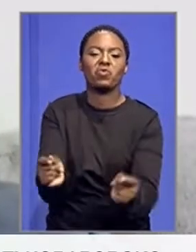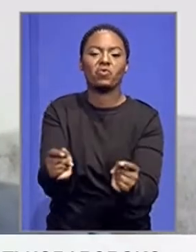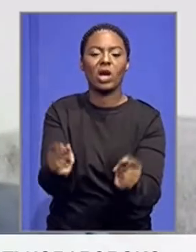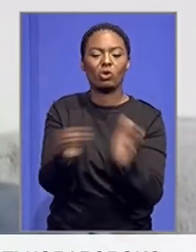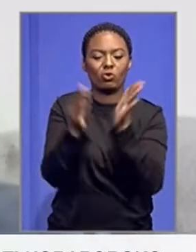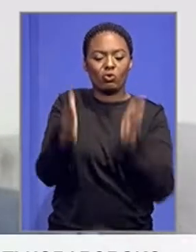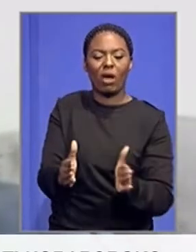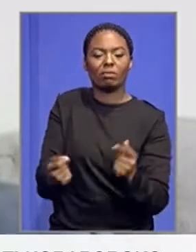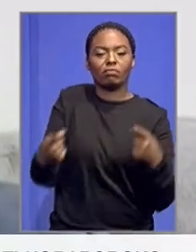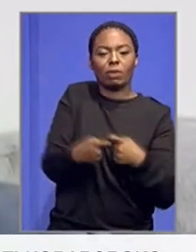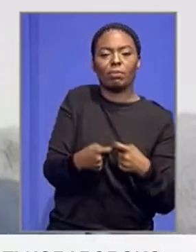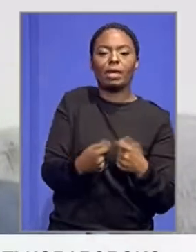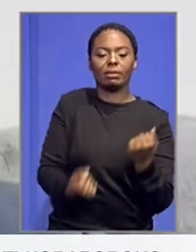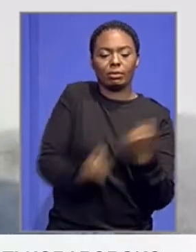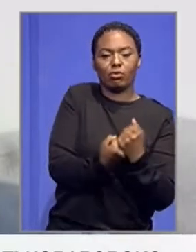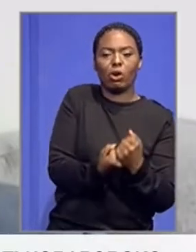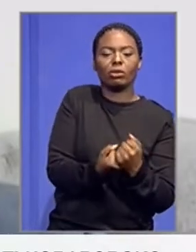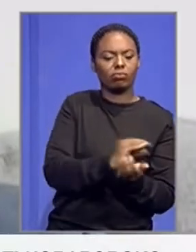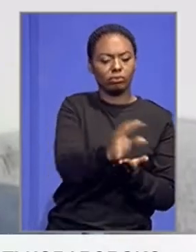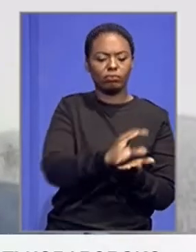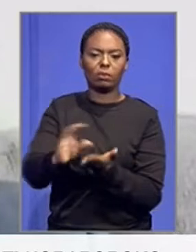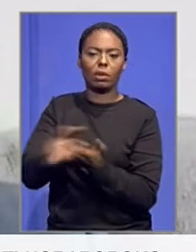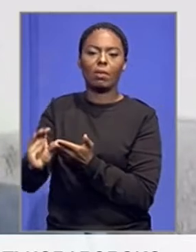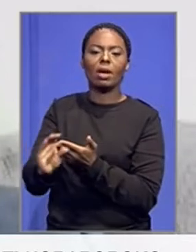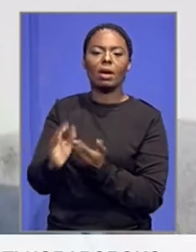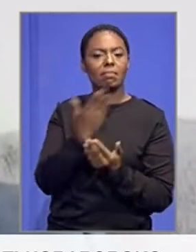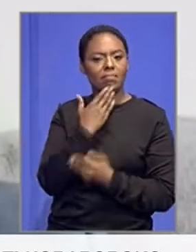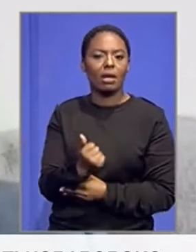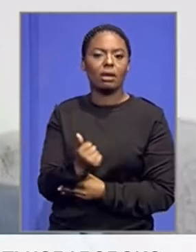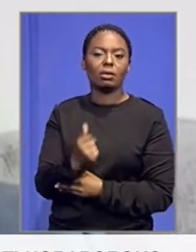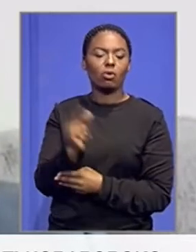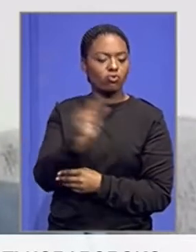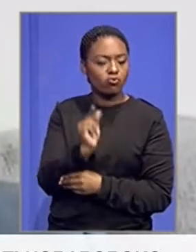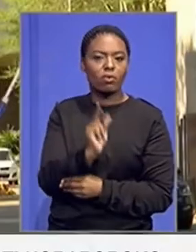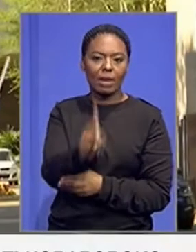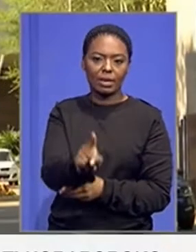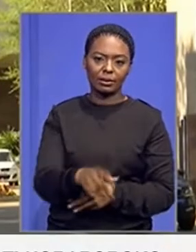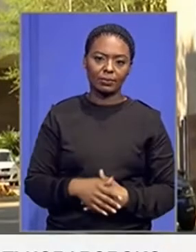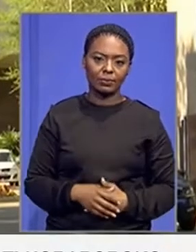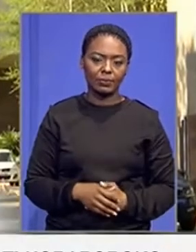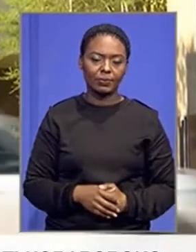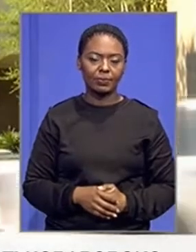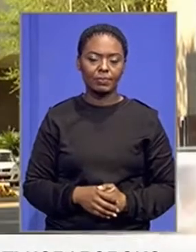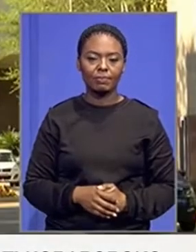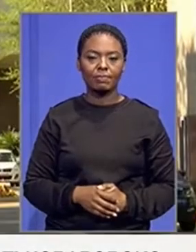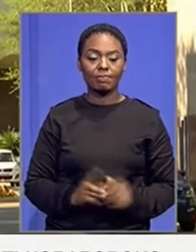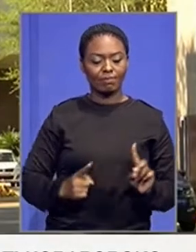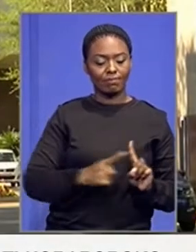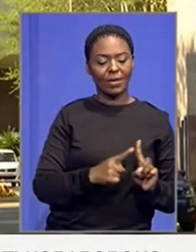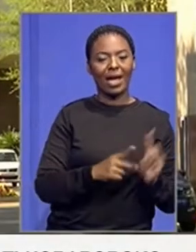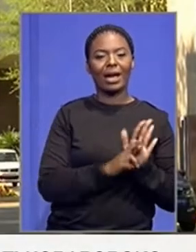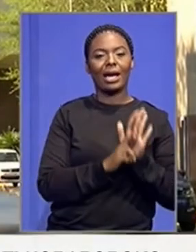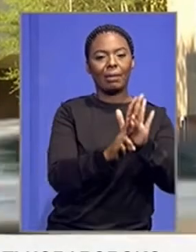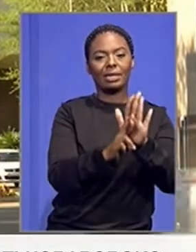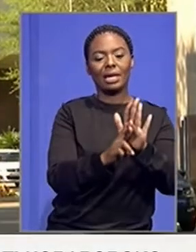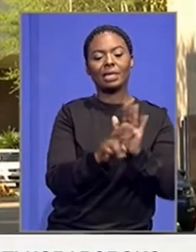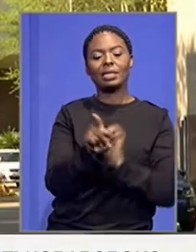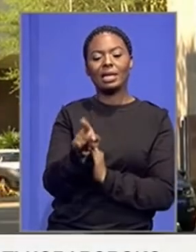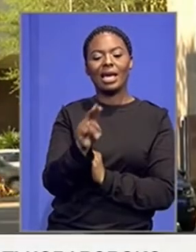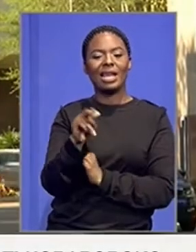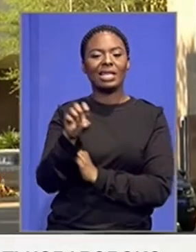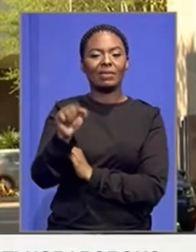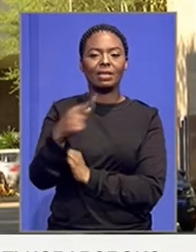students and distribute money accordingly as soon as possible. Sibueledi sa NSFAS Kagiso Mamabolo a re setheo